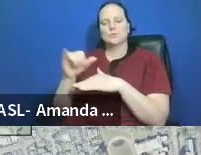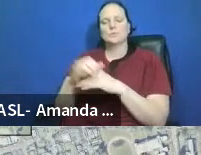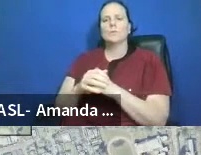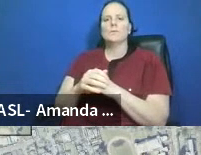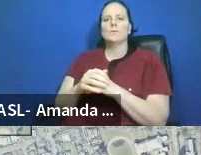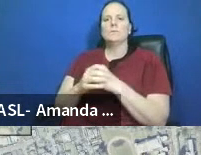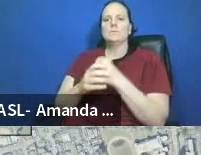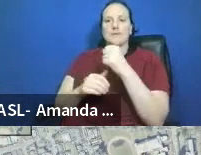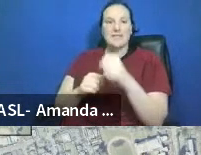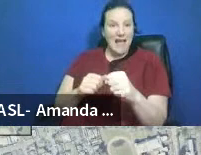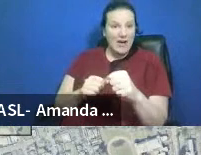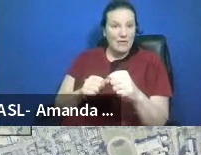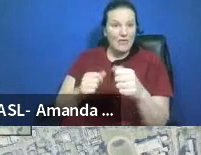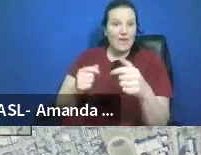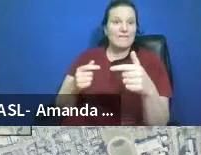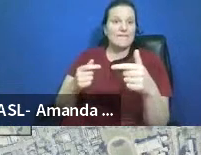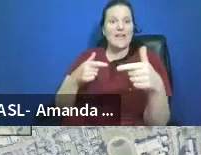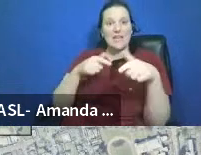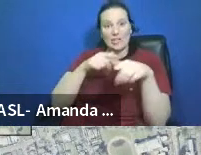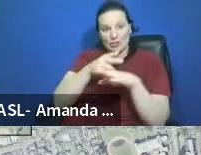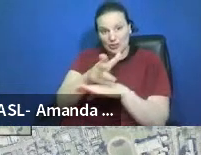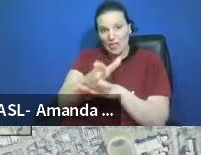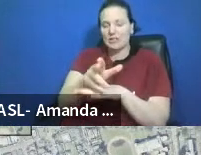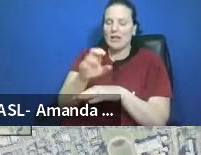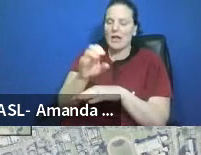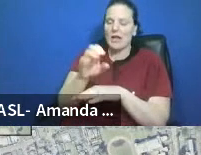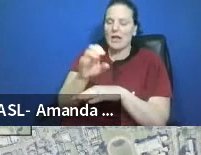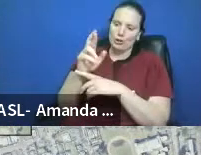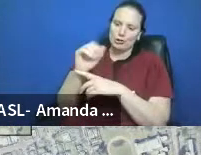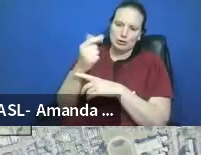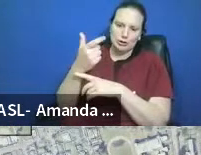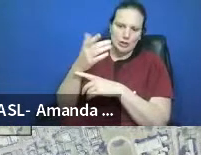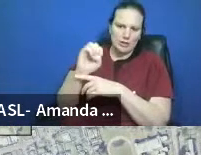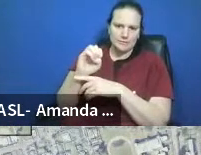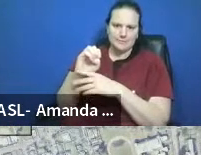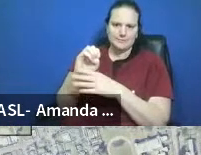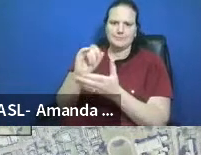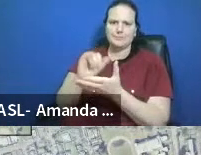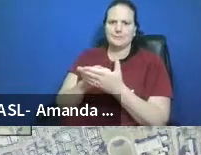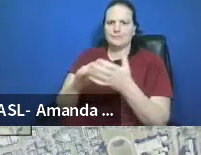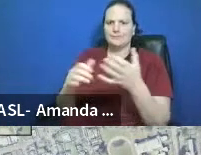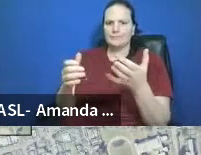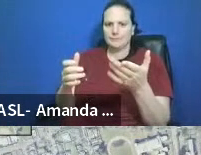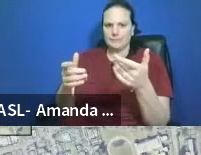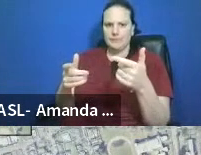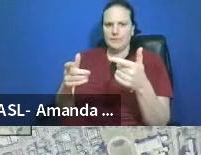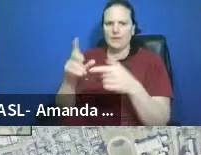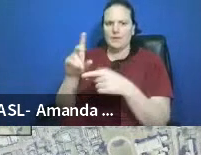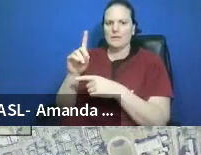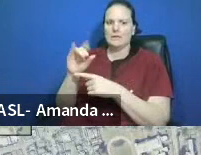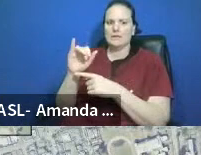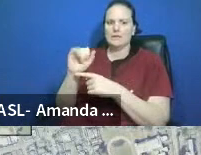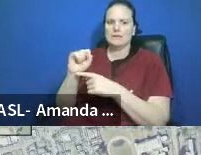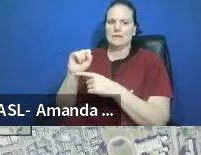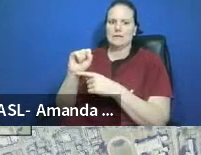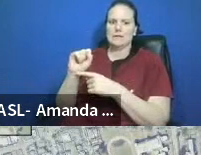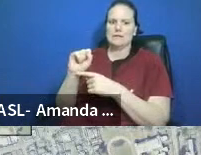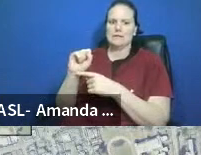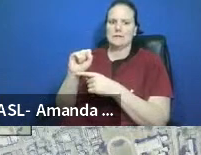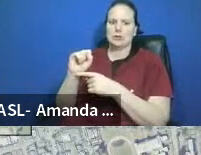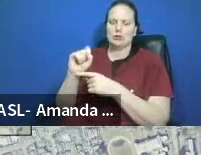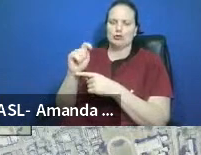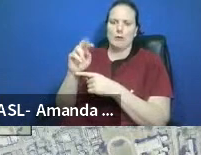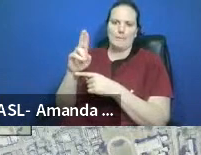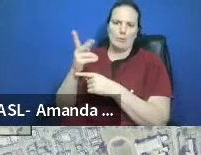the south of the interchange, there is a collector distributor system between State Route 14